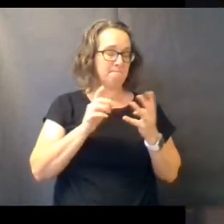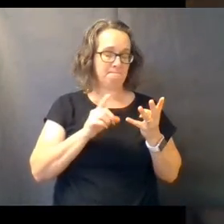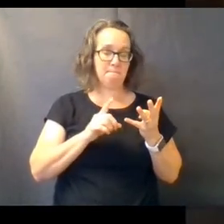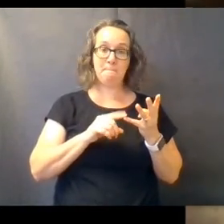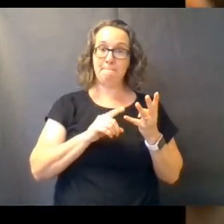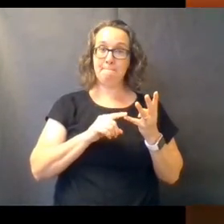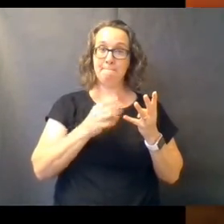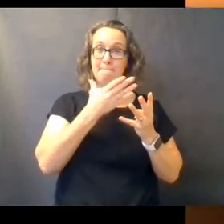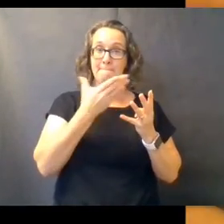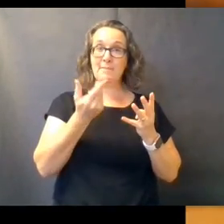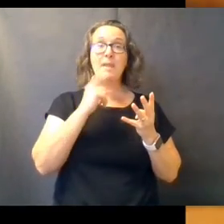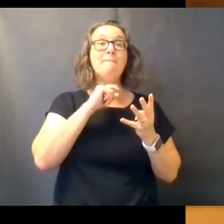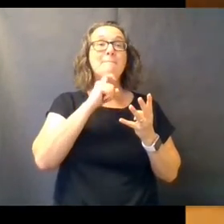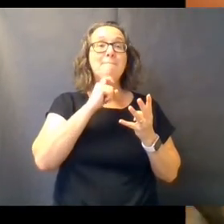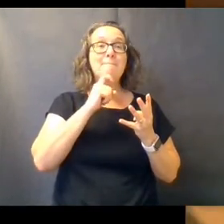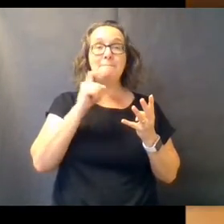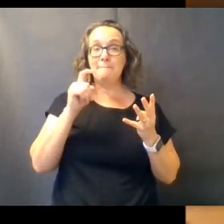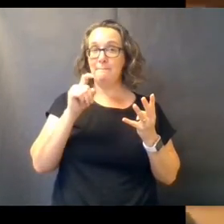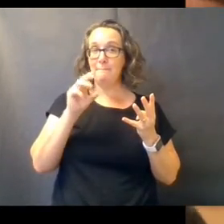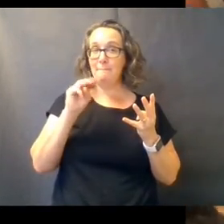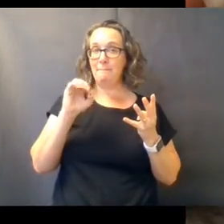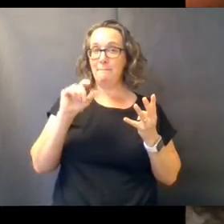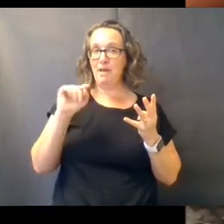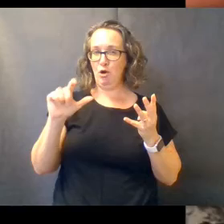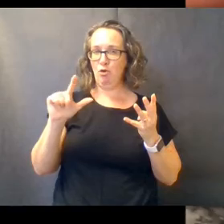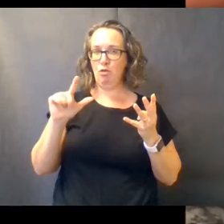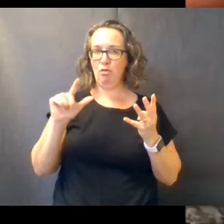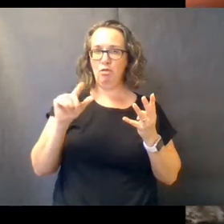And the metal.